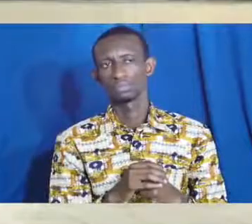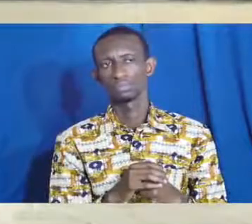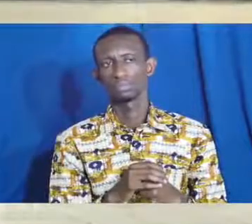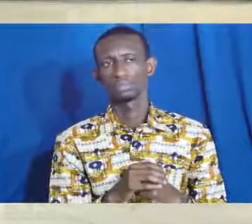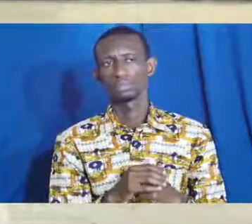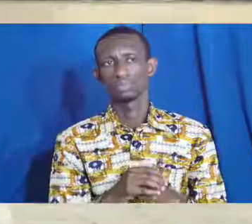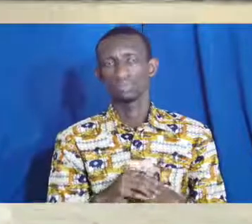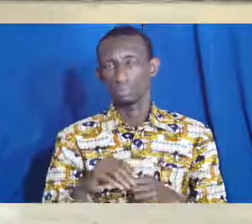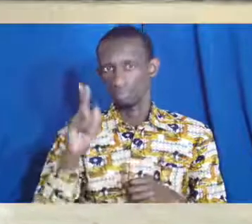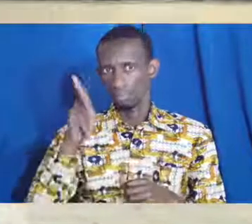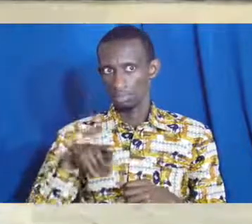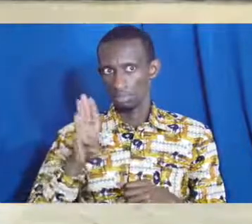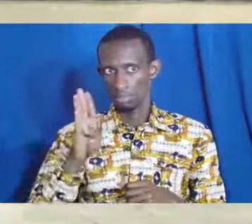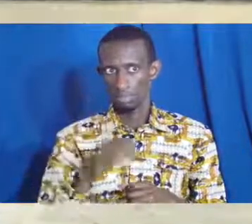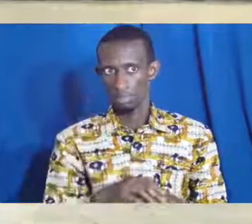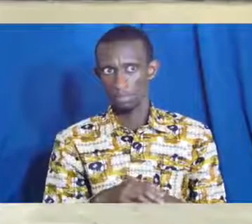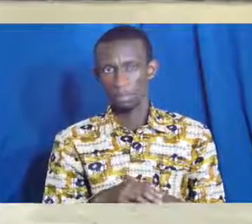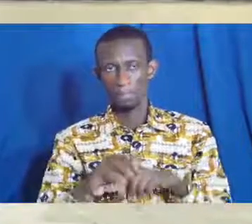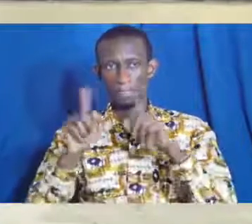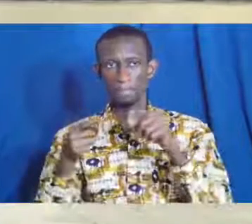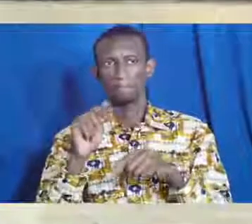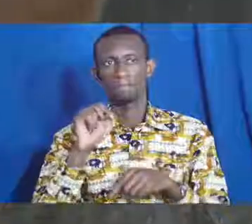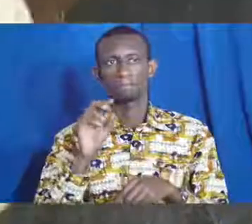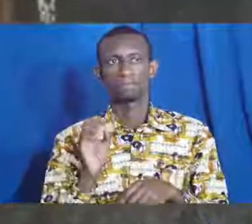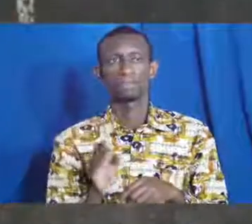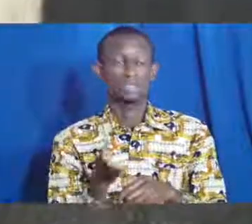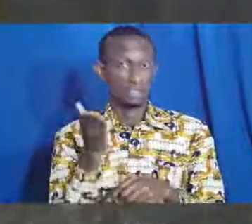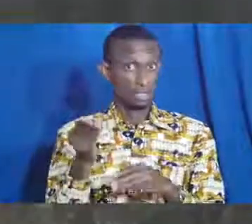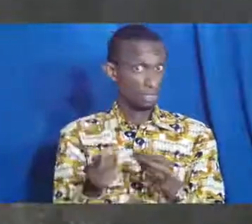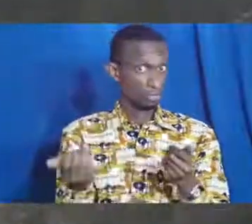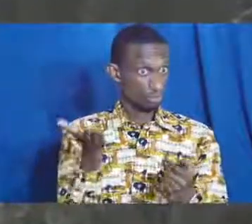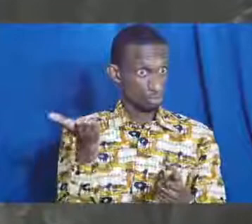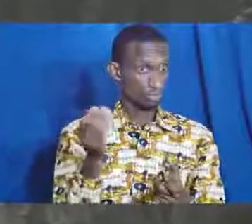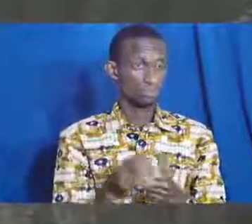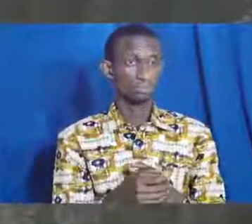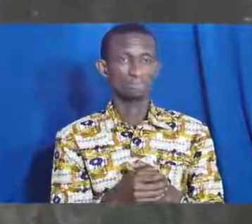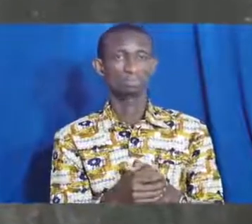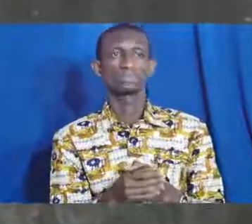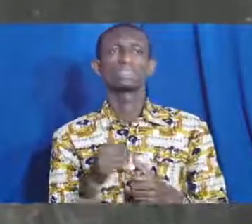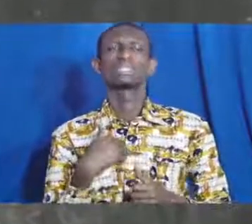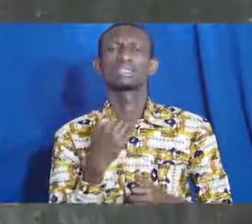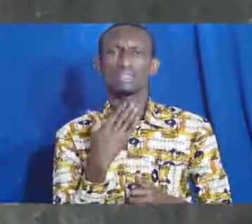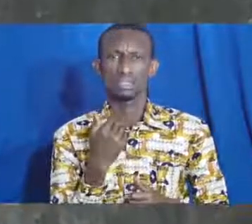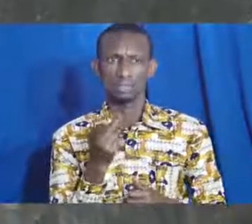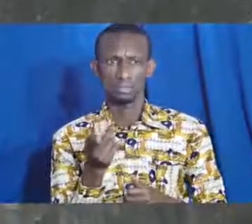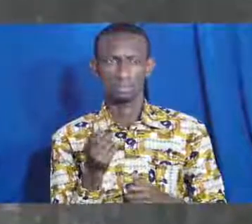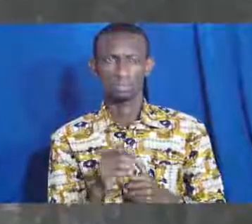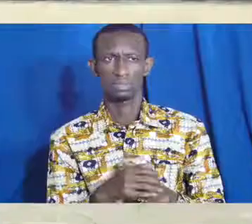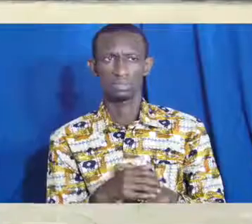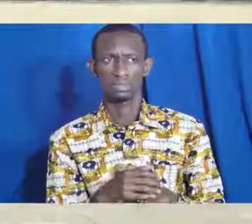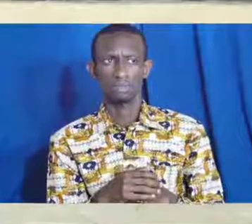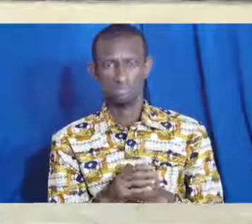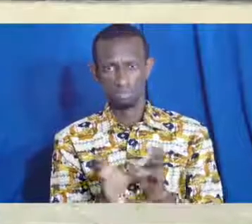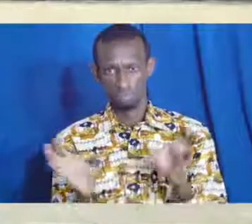It is lead 2 nitrate. This is a solution. And I'm just going to combine it